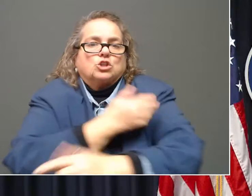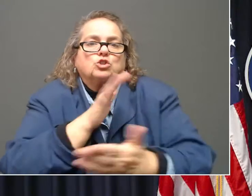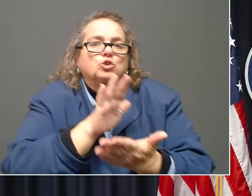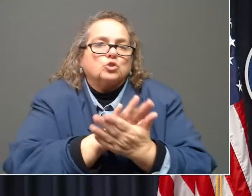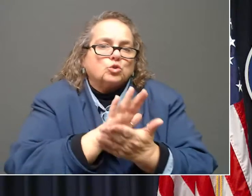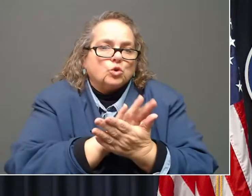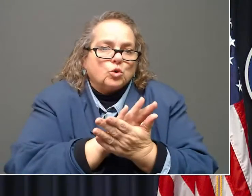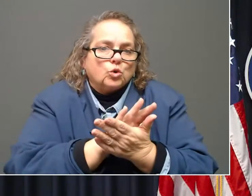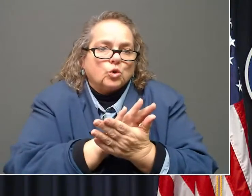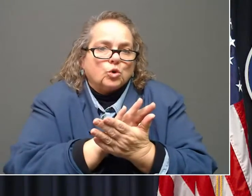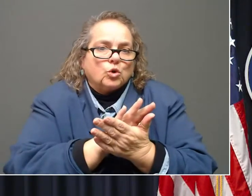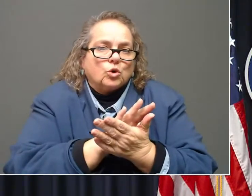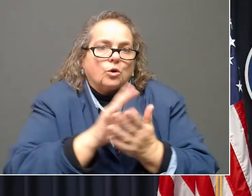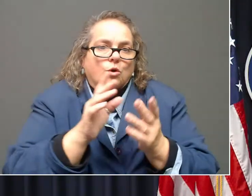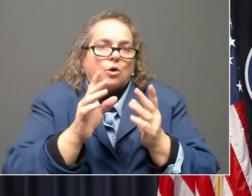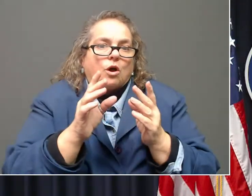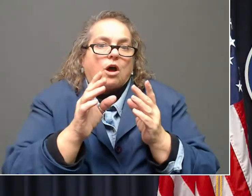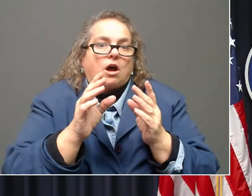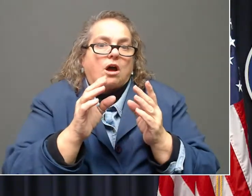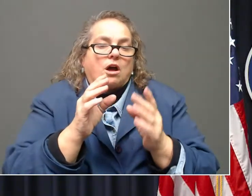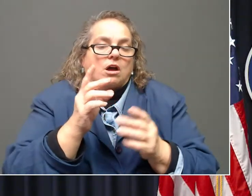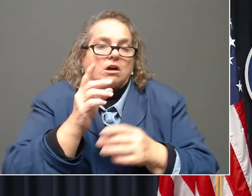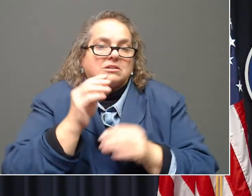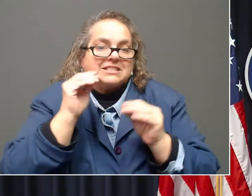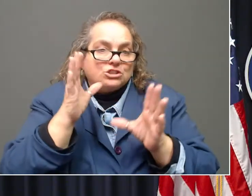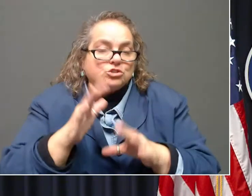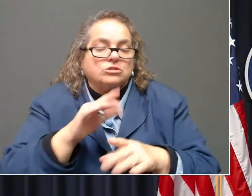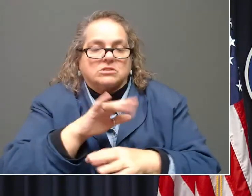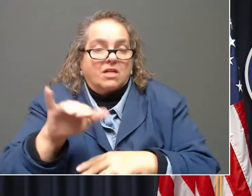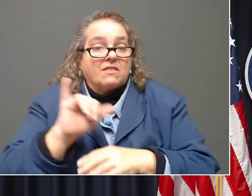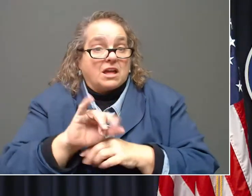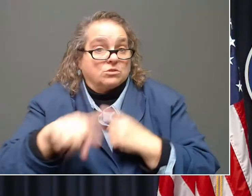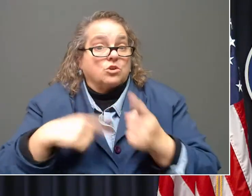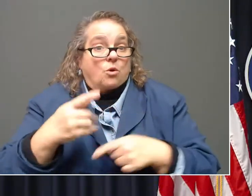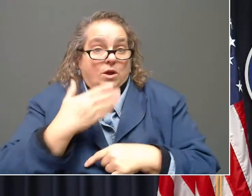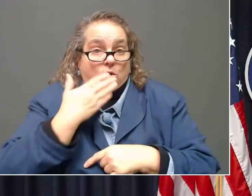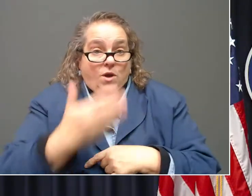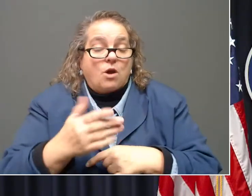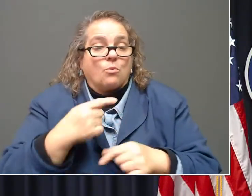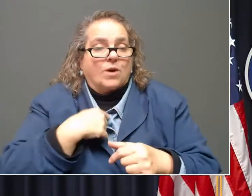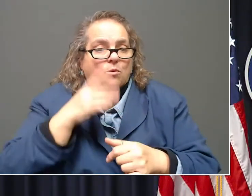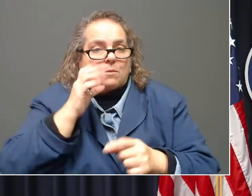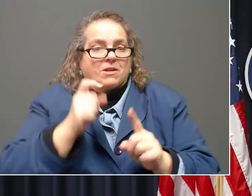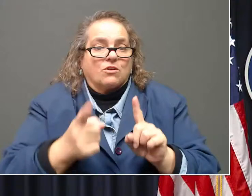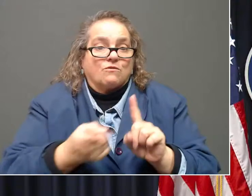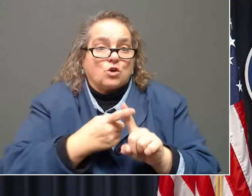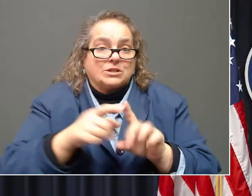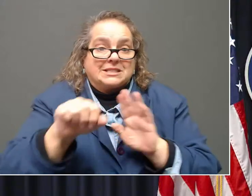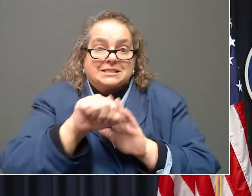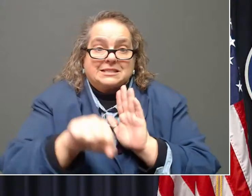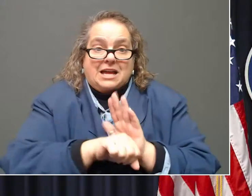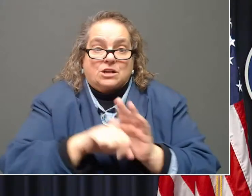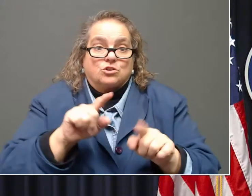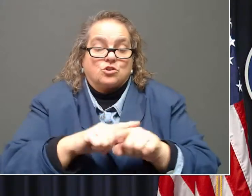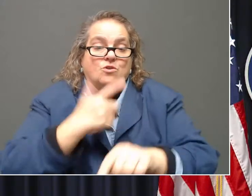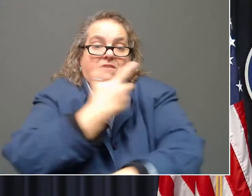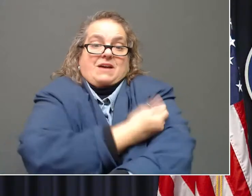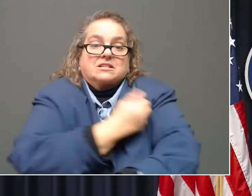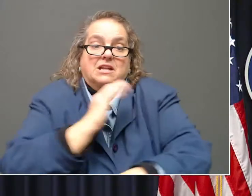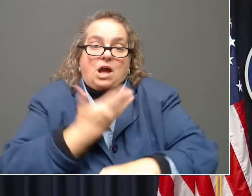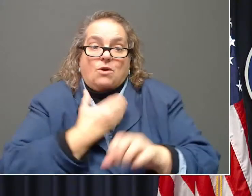from Adam Mather. We are finalizing what that program will look like, and I believe that it will